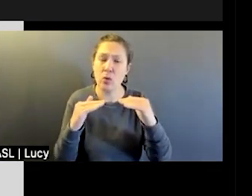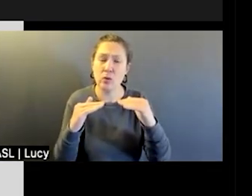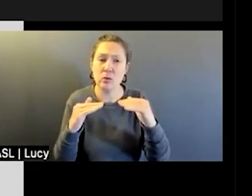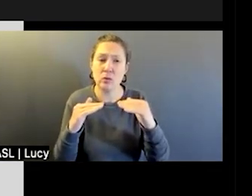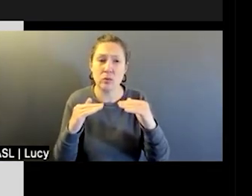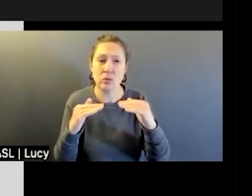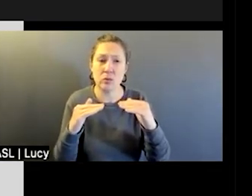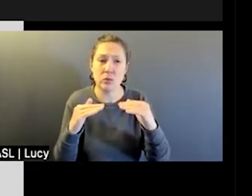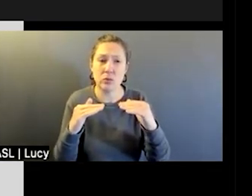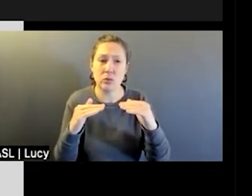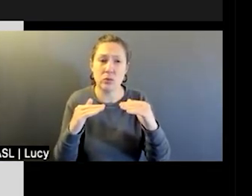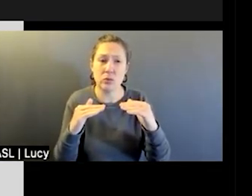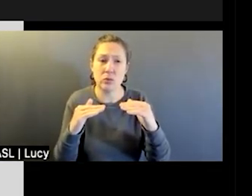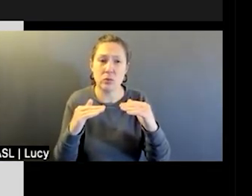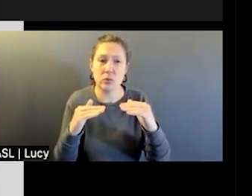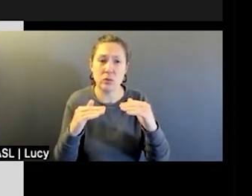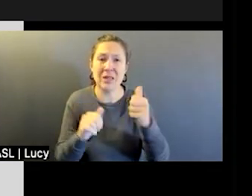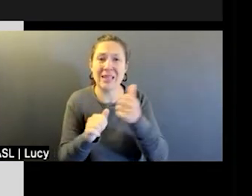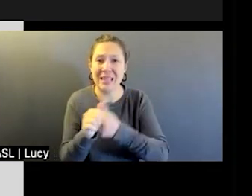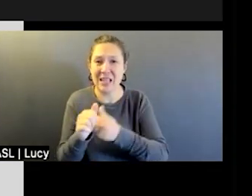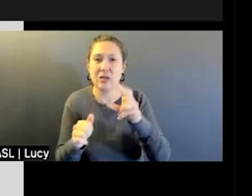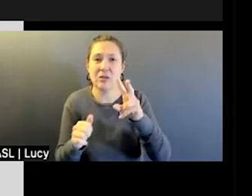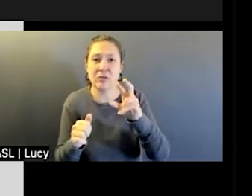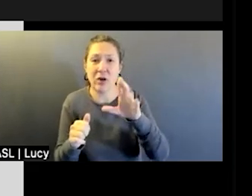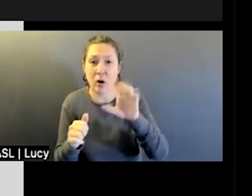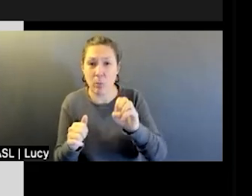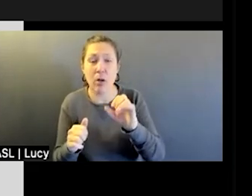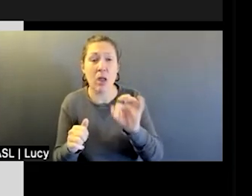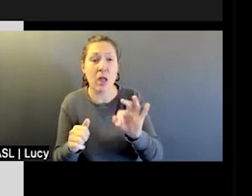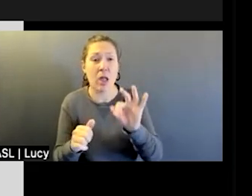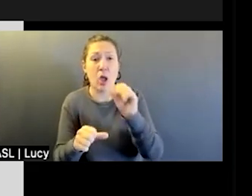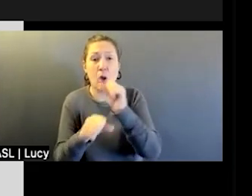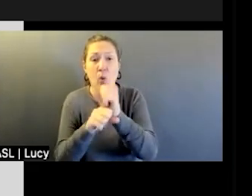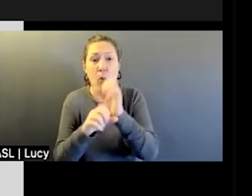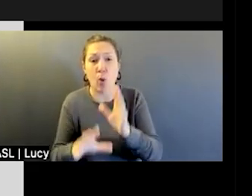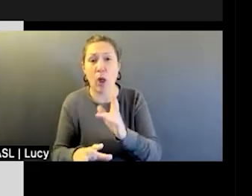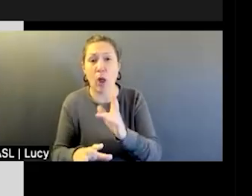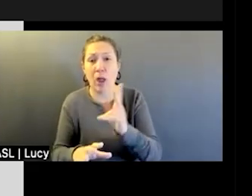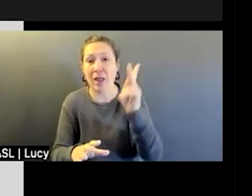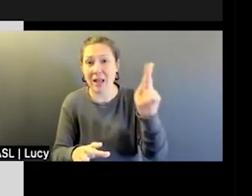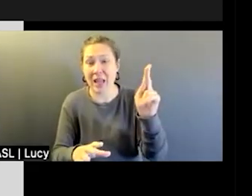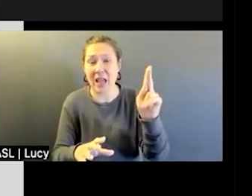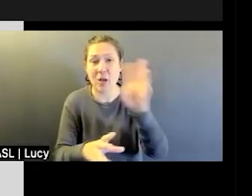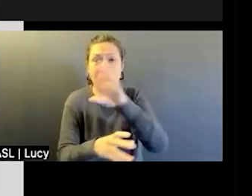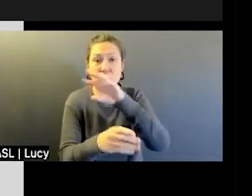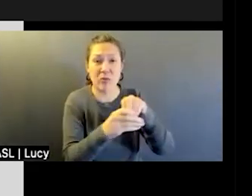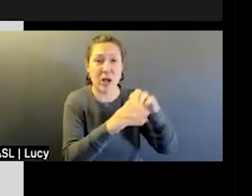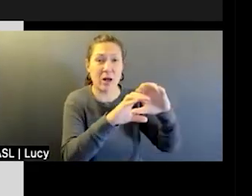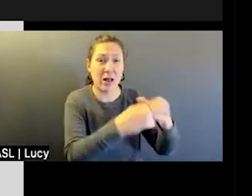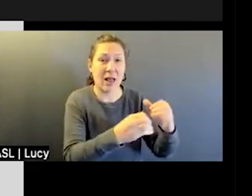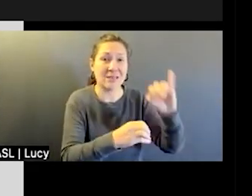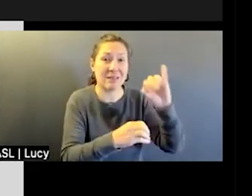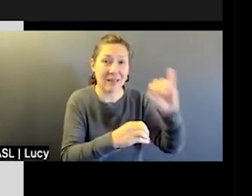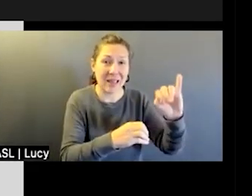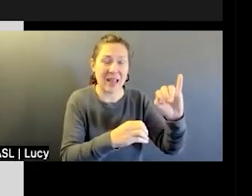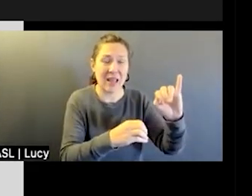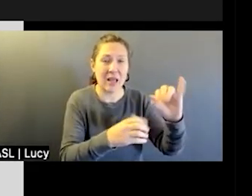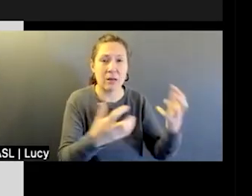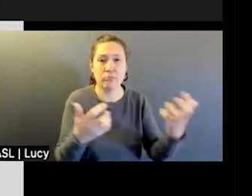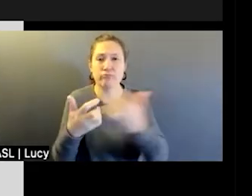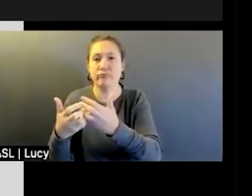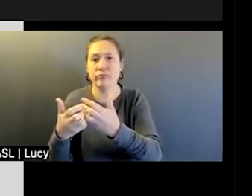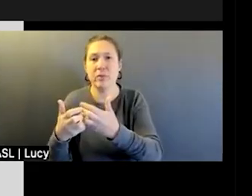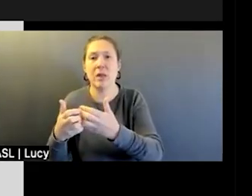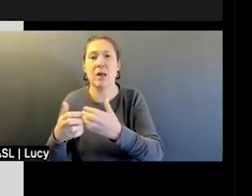variables, when worker K belonging to class I accompanies passenger J,